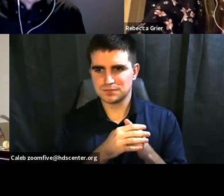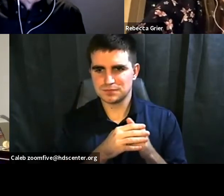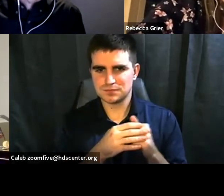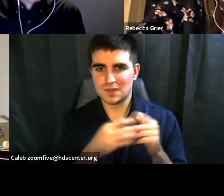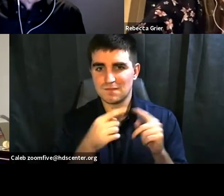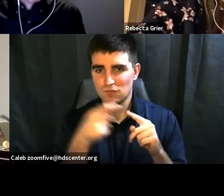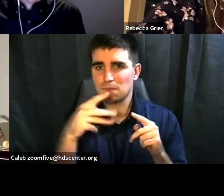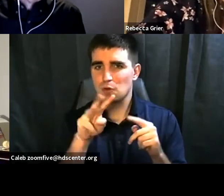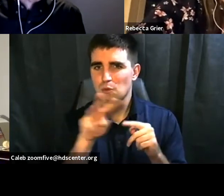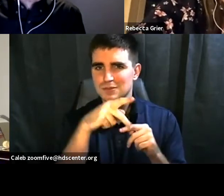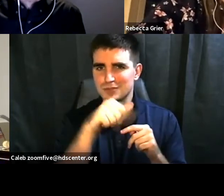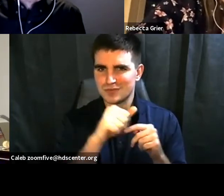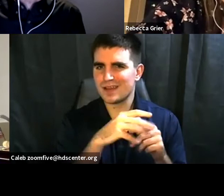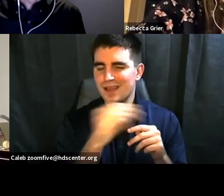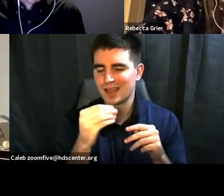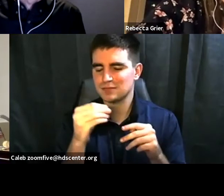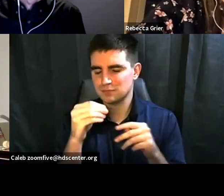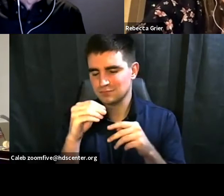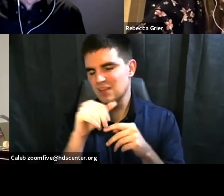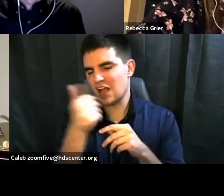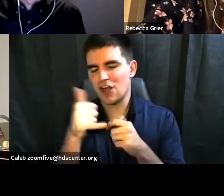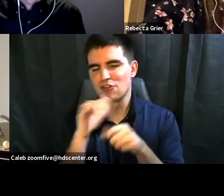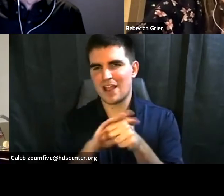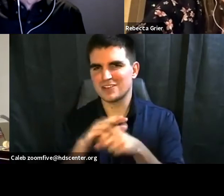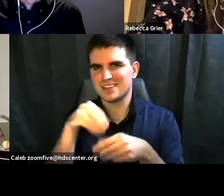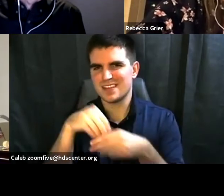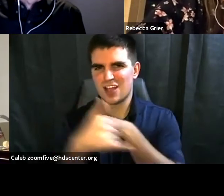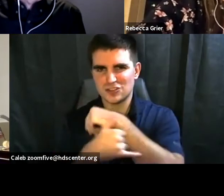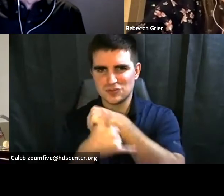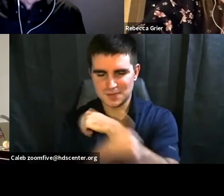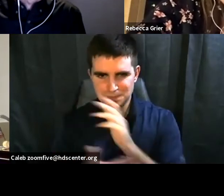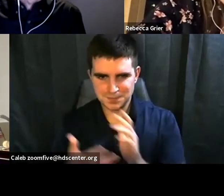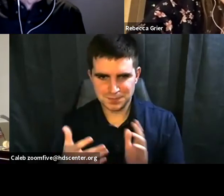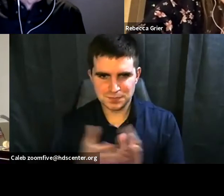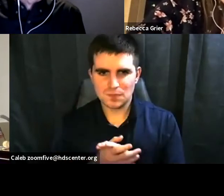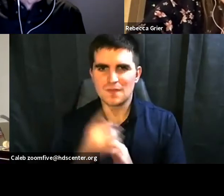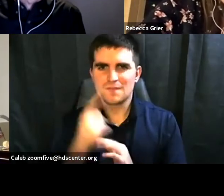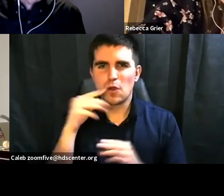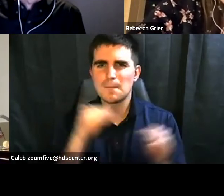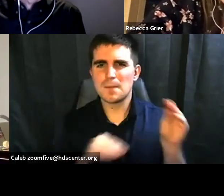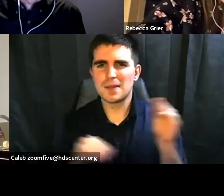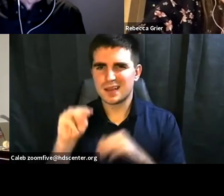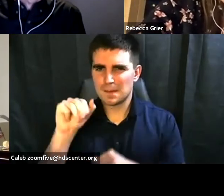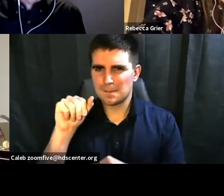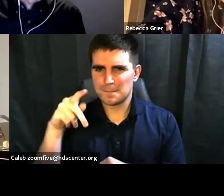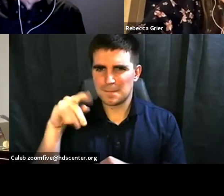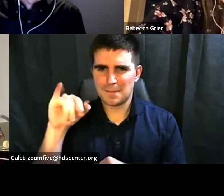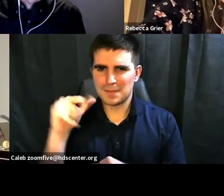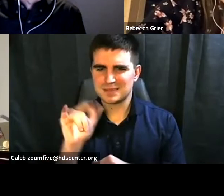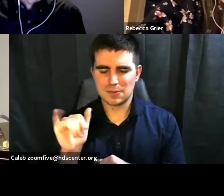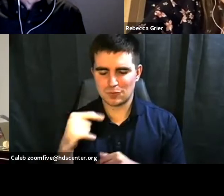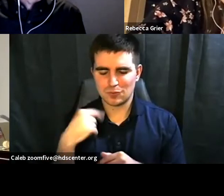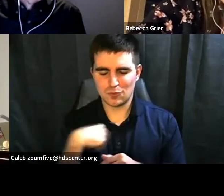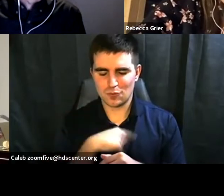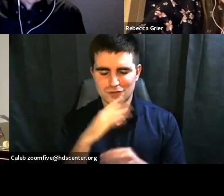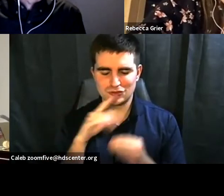Western Pennsylvania, but throughout the country as well, to do mobility mapping, just what we talked about earlier. I want to get